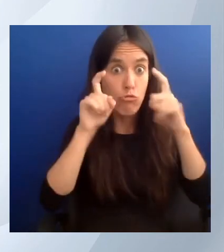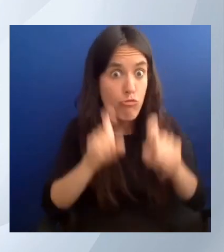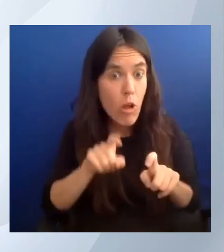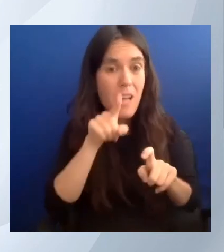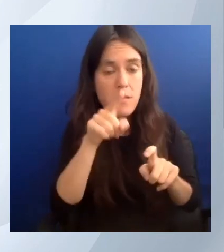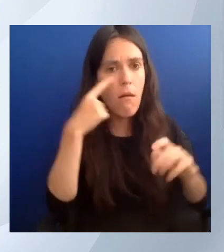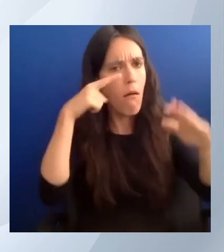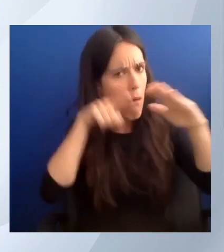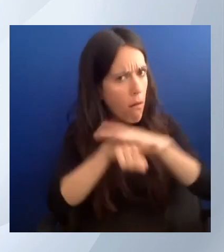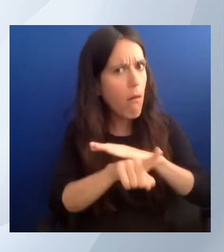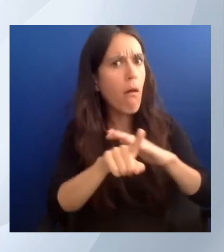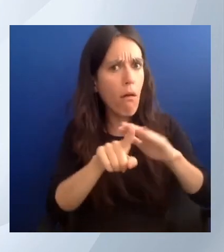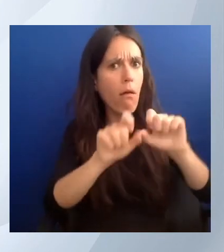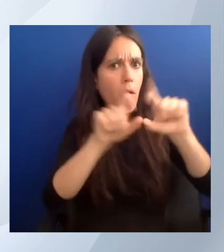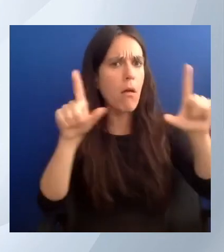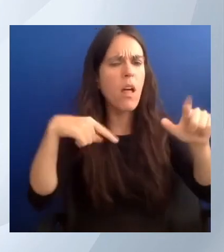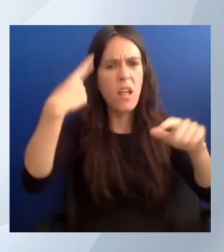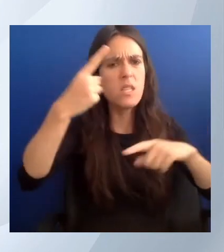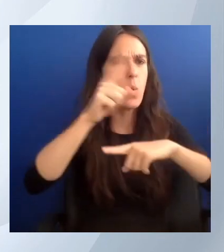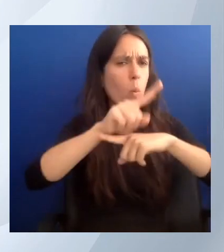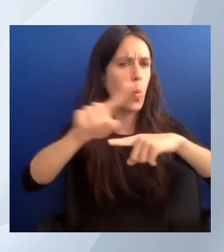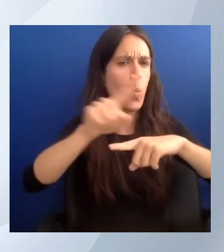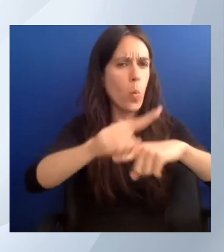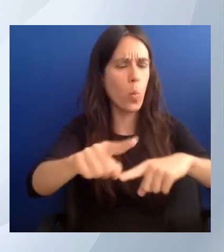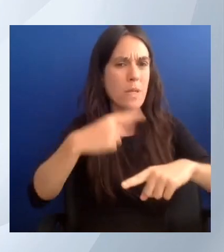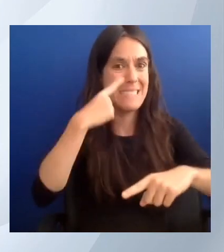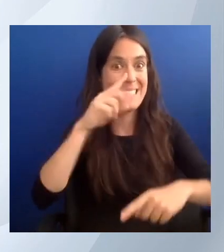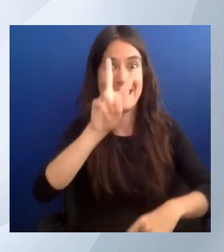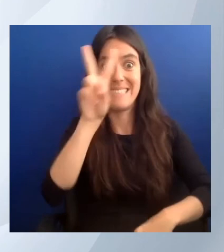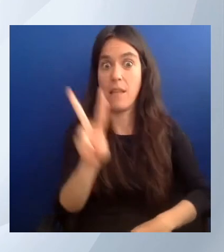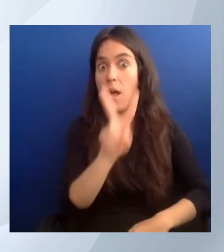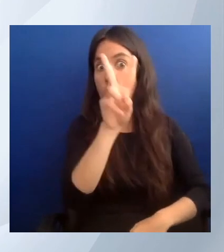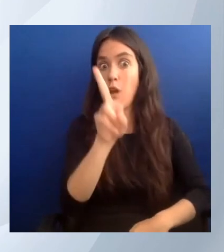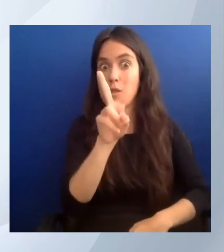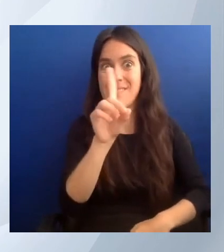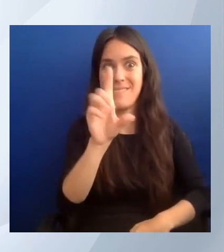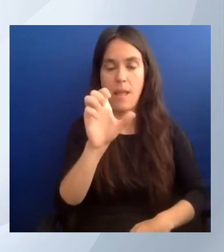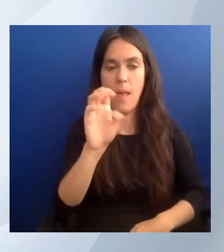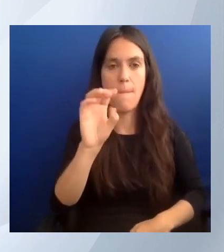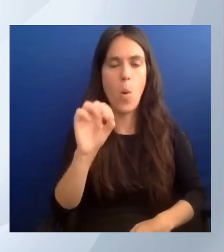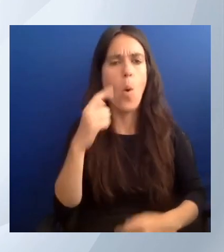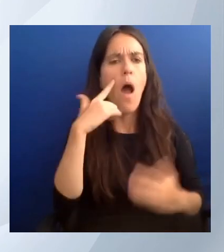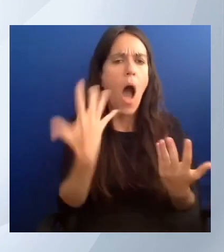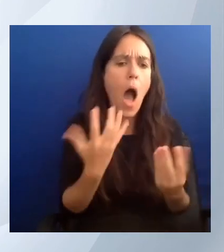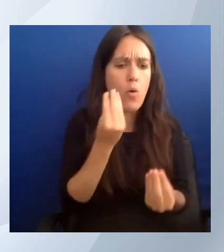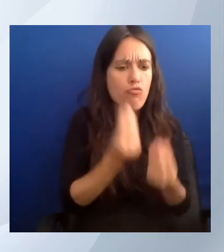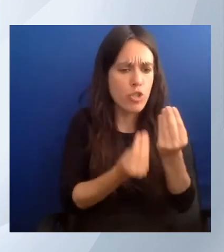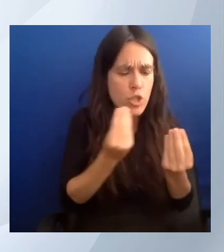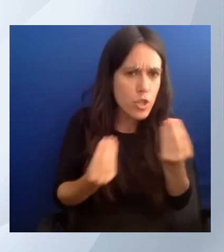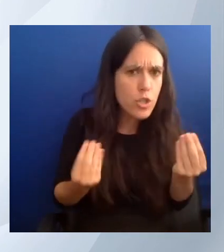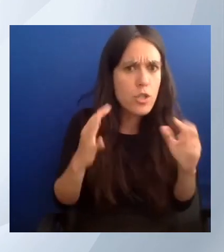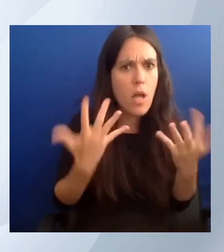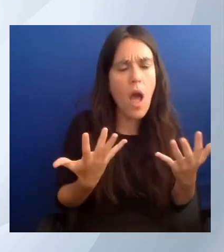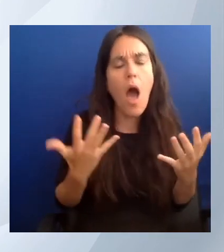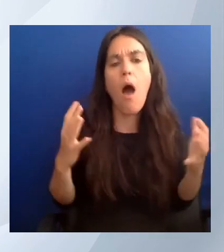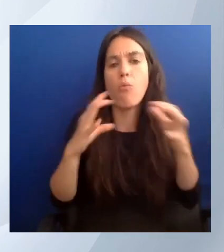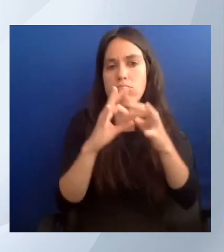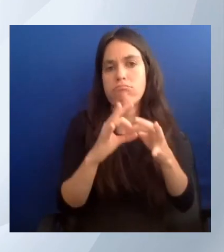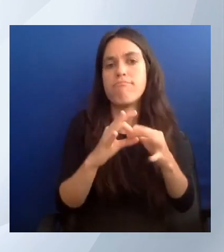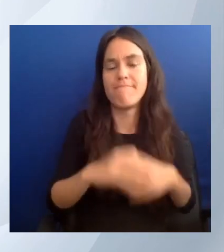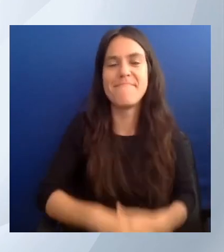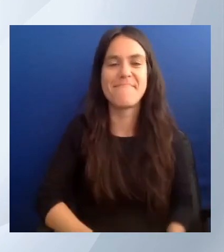And in the next couple of weeks, there's going to be a second one going through how I created the resources and get it deployed up to